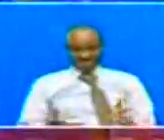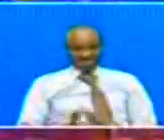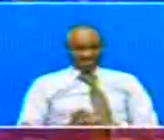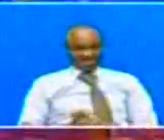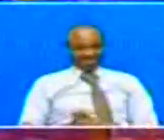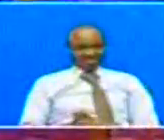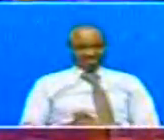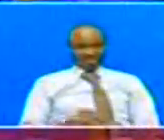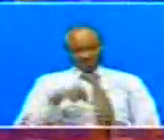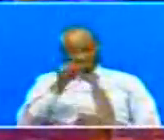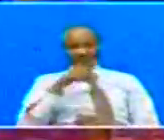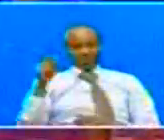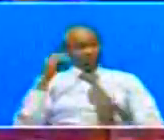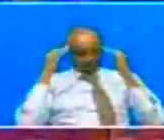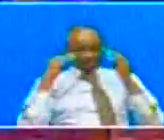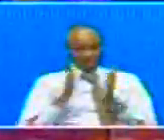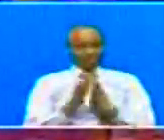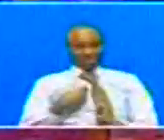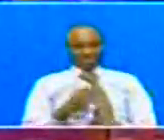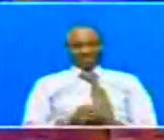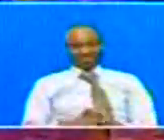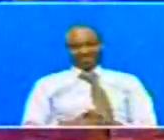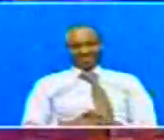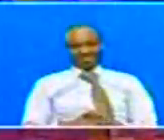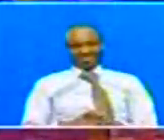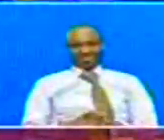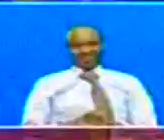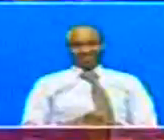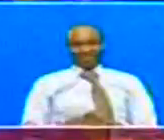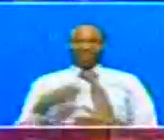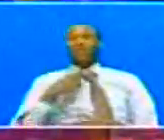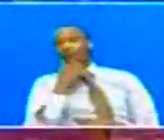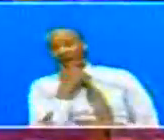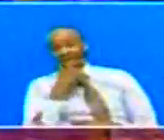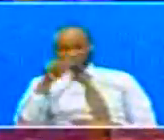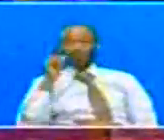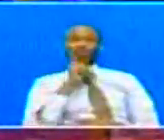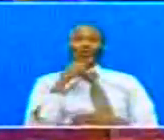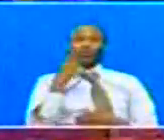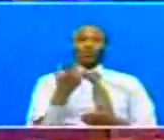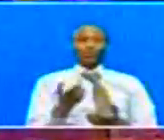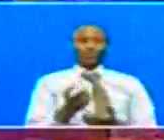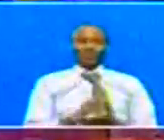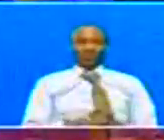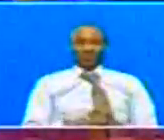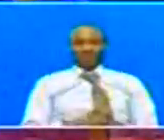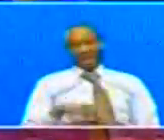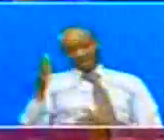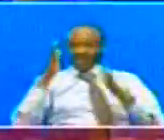And now you're in court with me. Sued by James Bond. James. I wonder who will sue you tomorrow. Sean